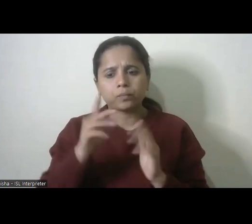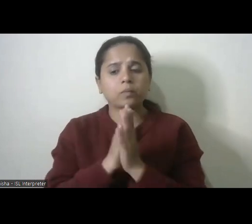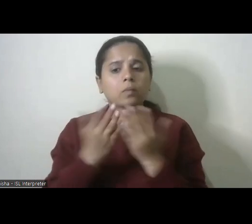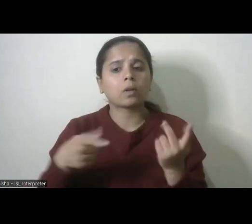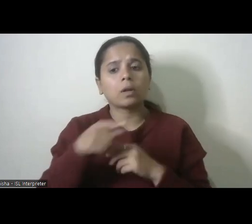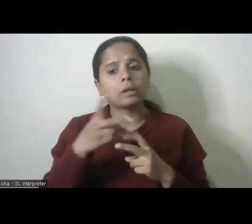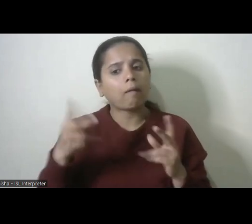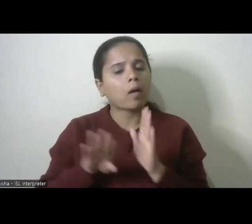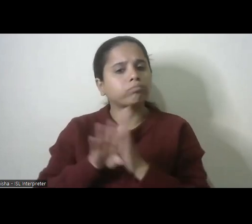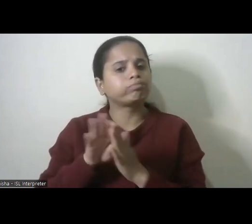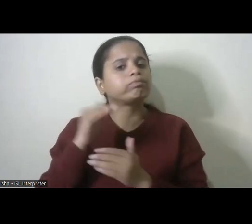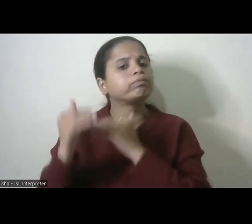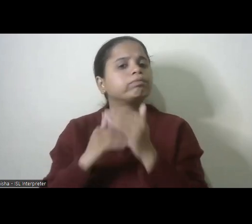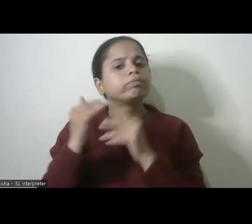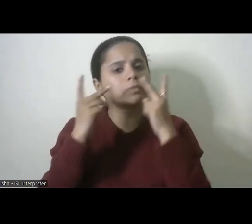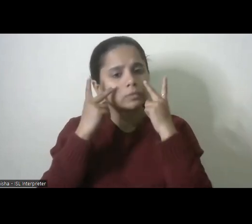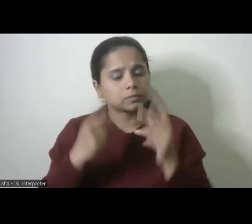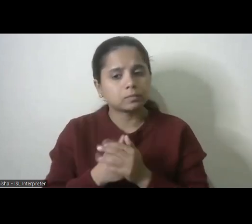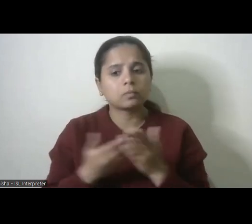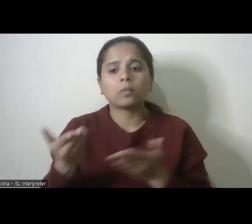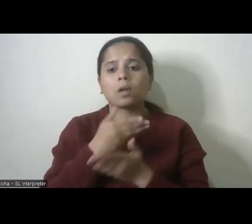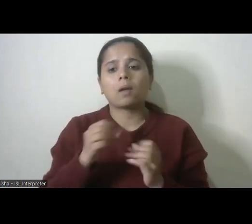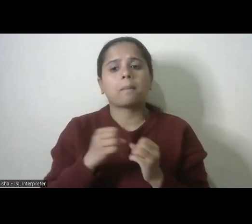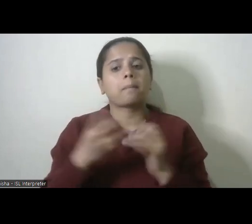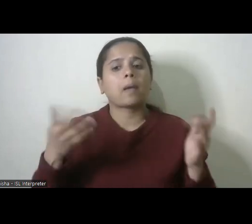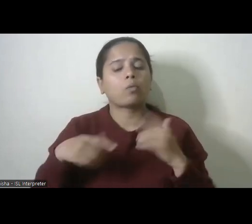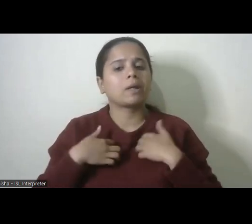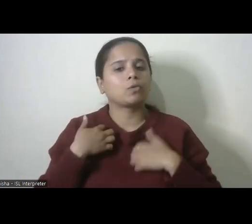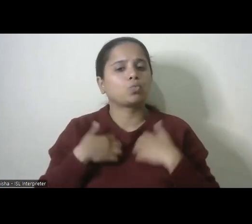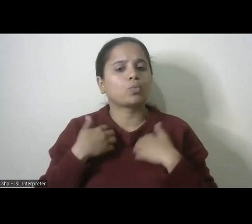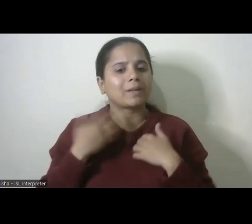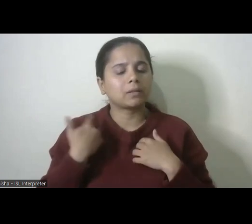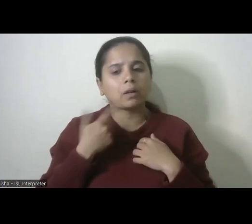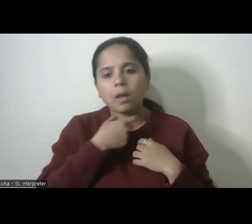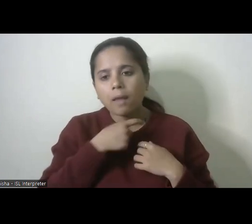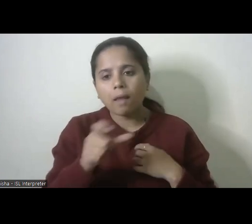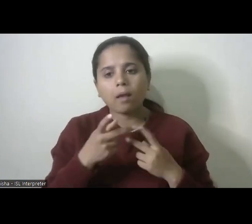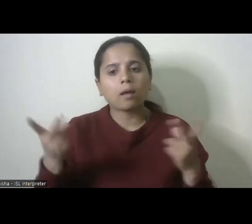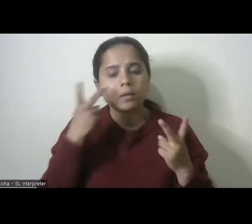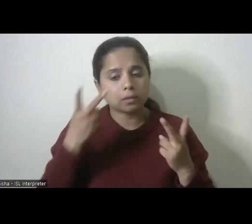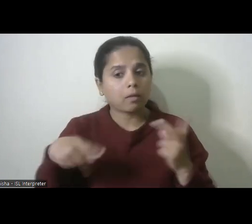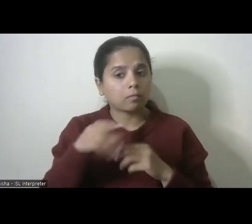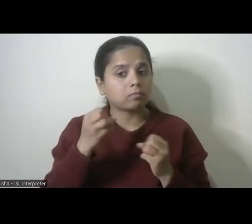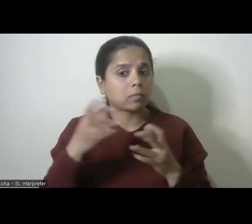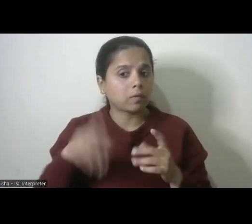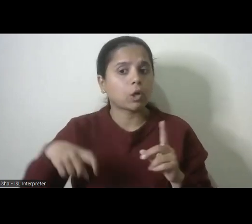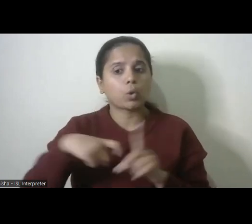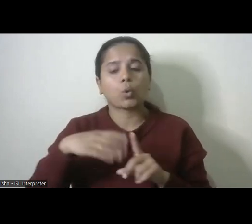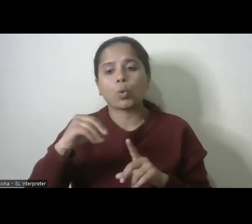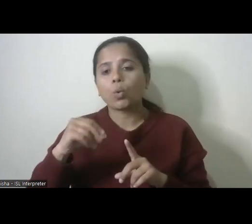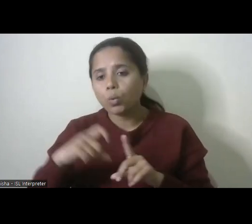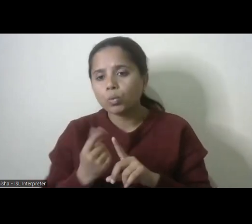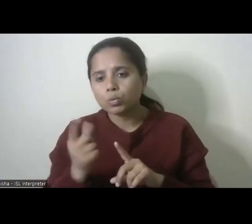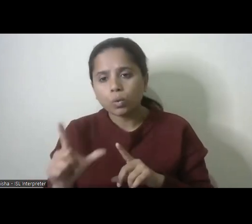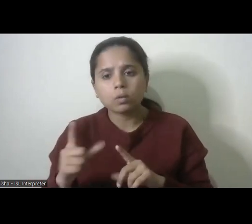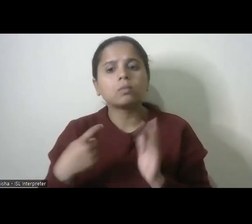by Growth, which has, you know, lots of very interesting cases, including one from Cuddalore district